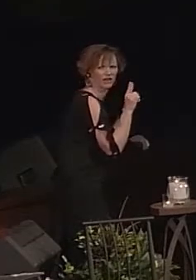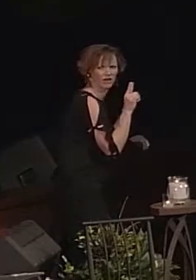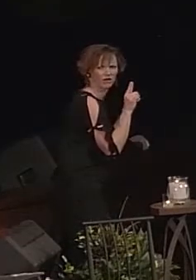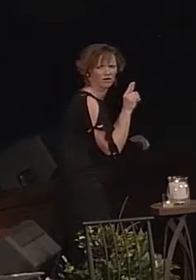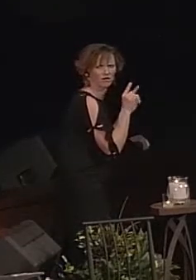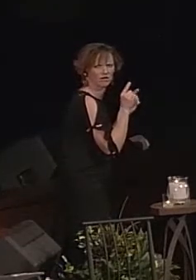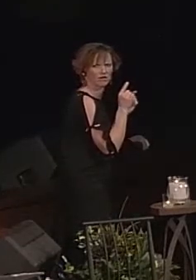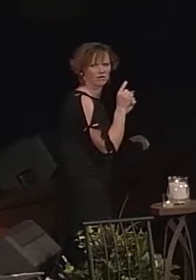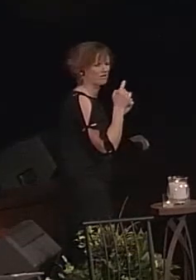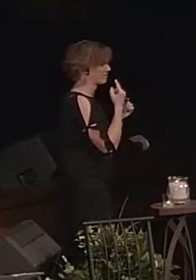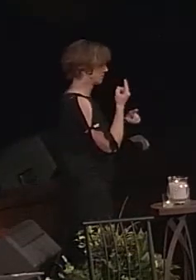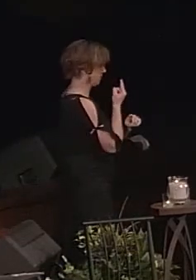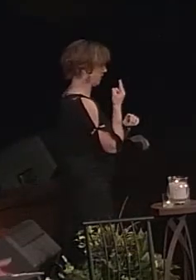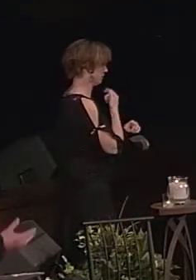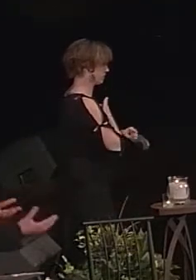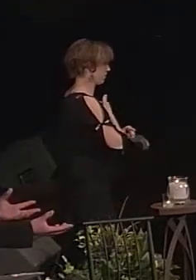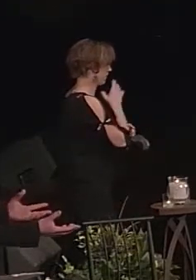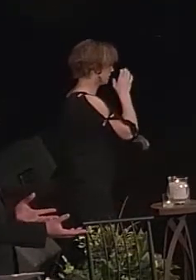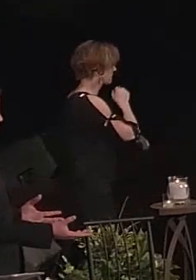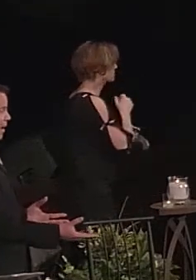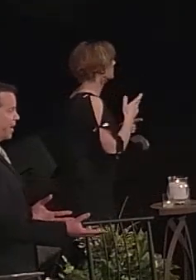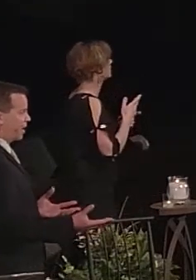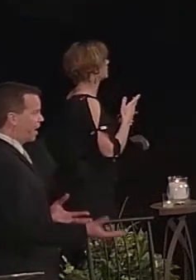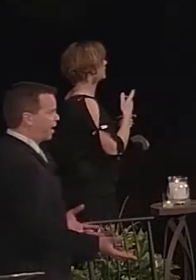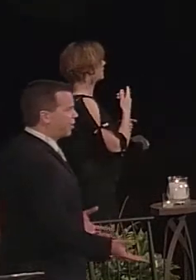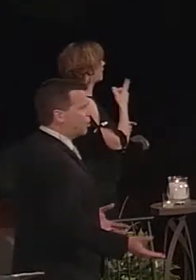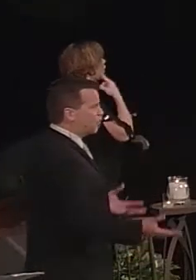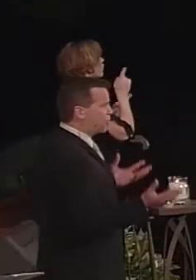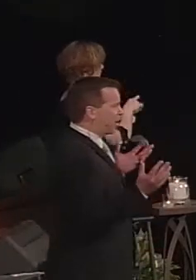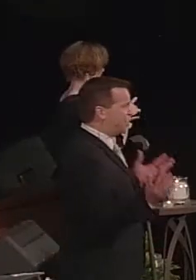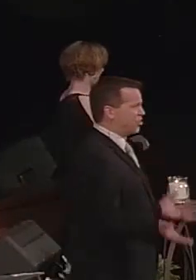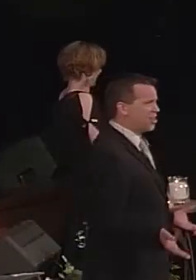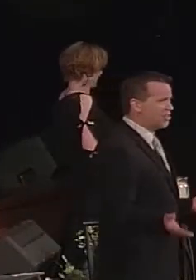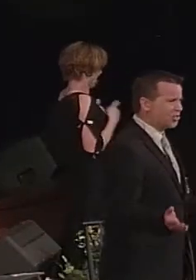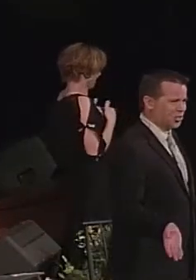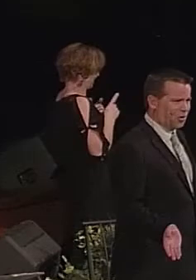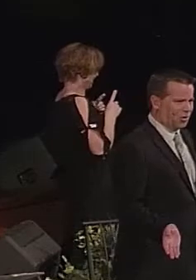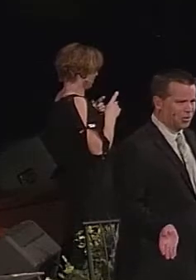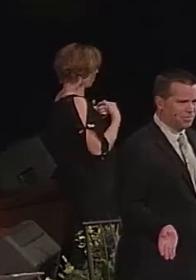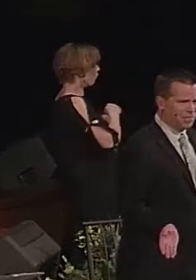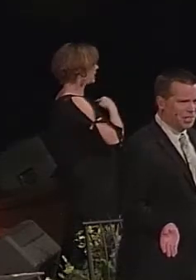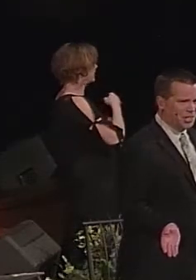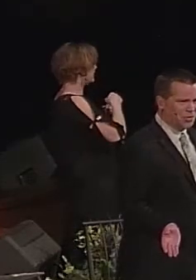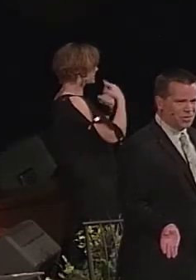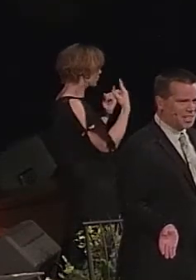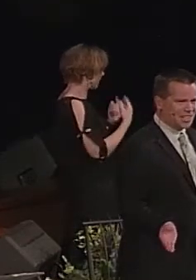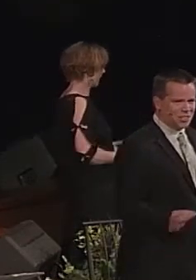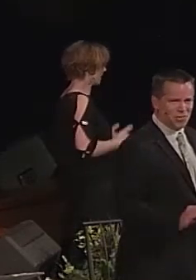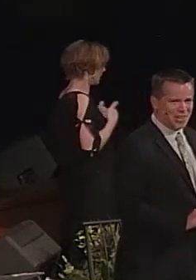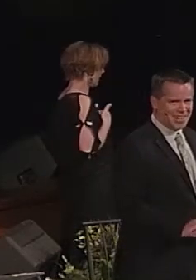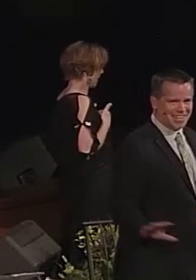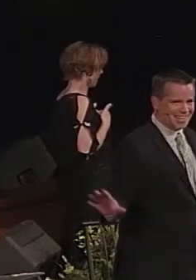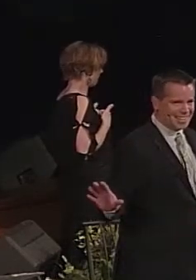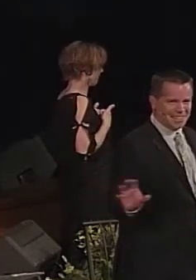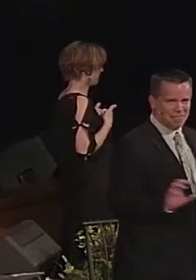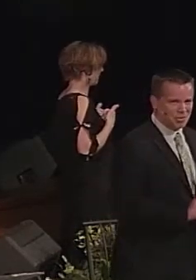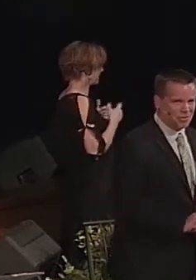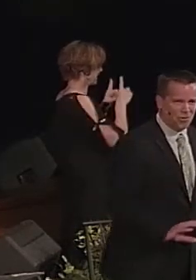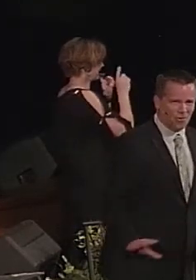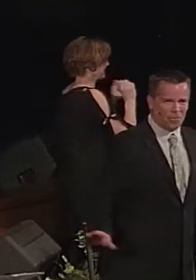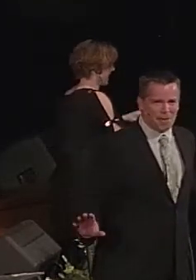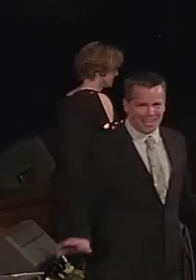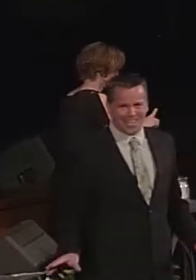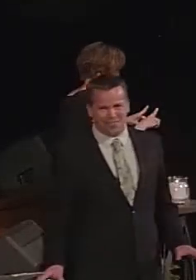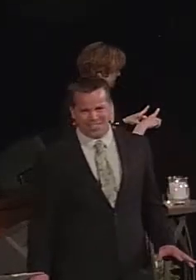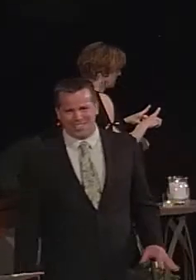We reject the notion that life is a test created by a God who would want to judge your soul, who would think that you are anything less than